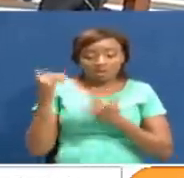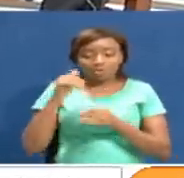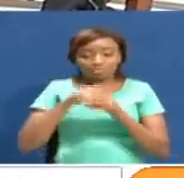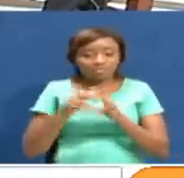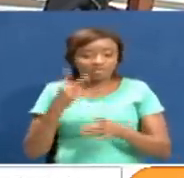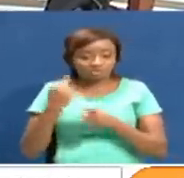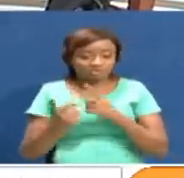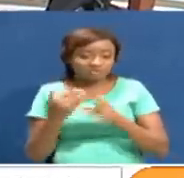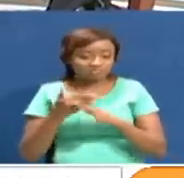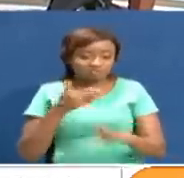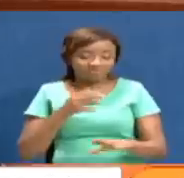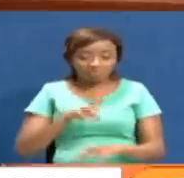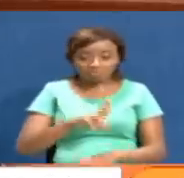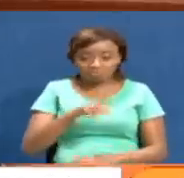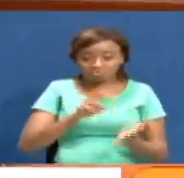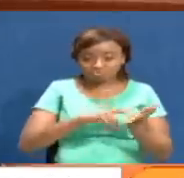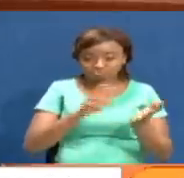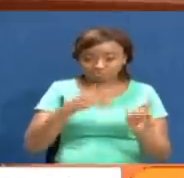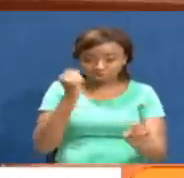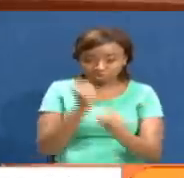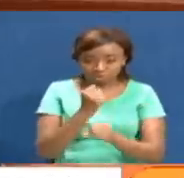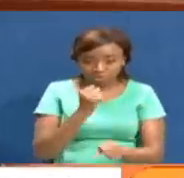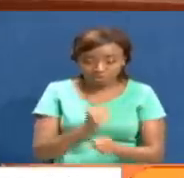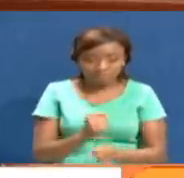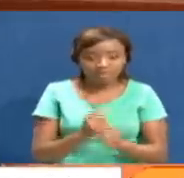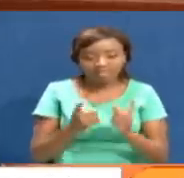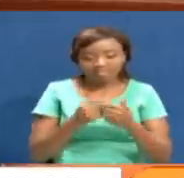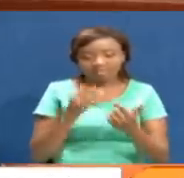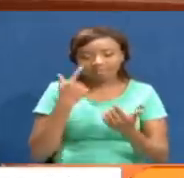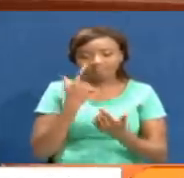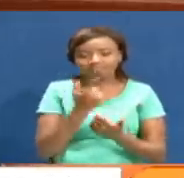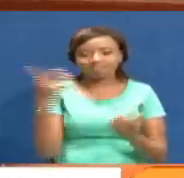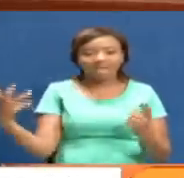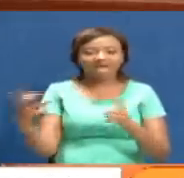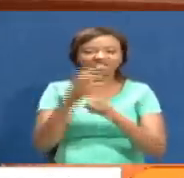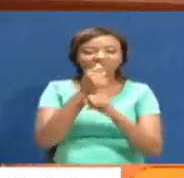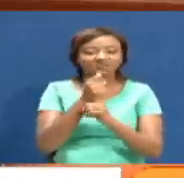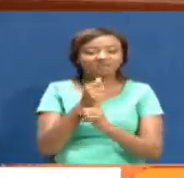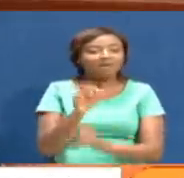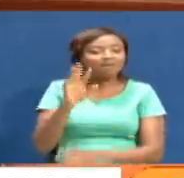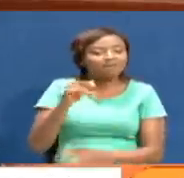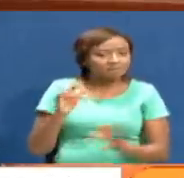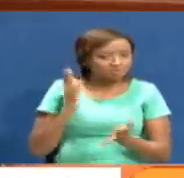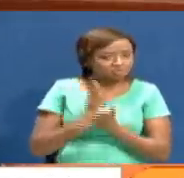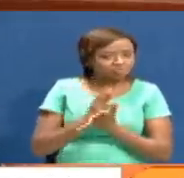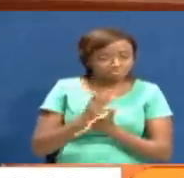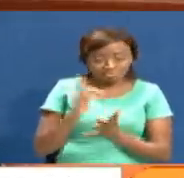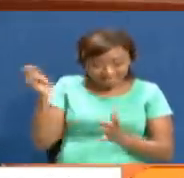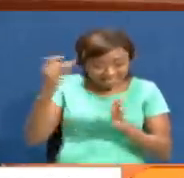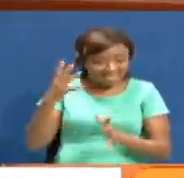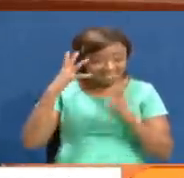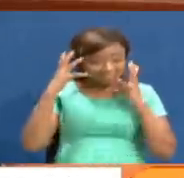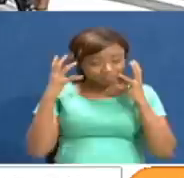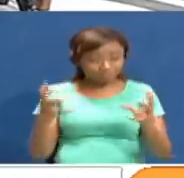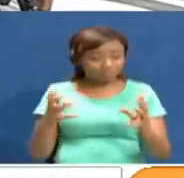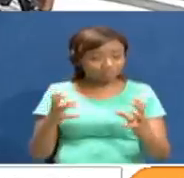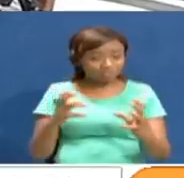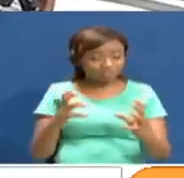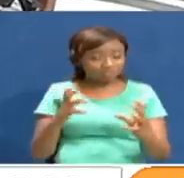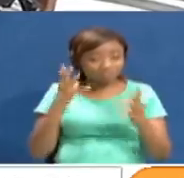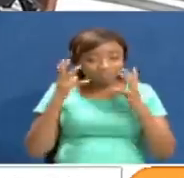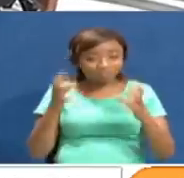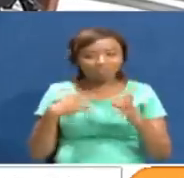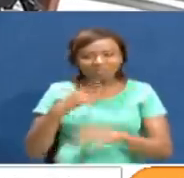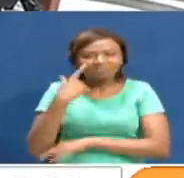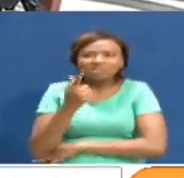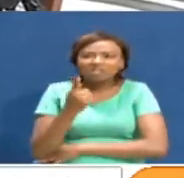before 2022, that will be a realization. As much as Kenyans are kichwa ngumu, you know, and they question